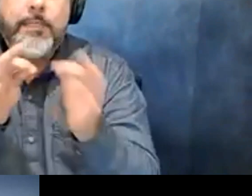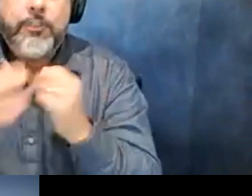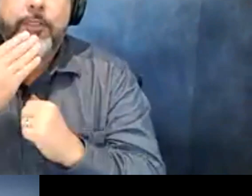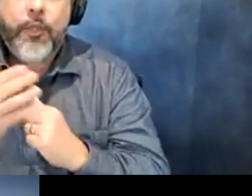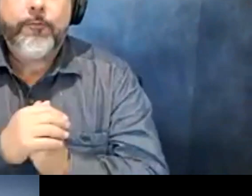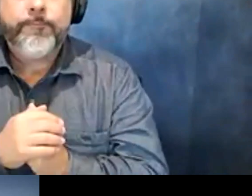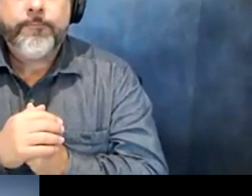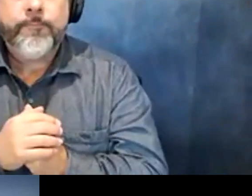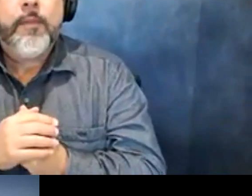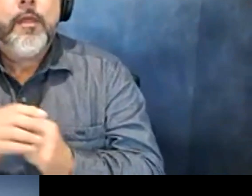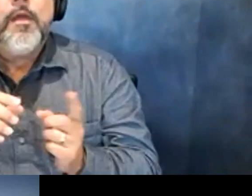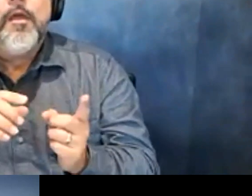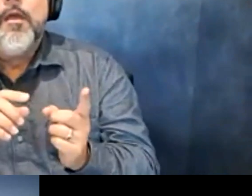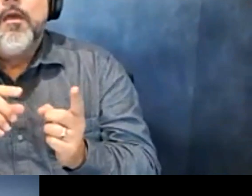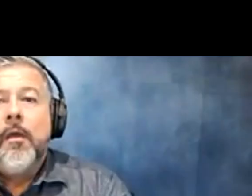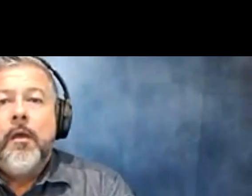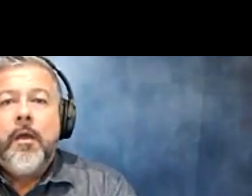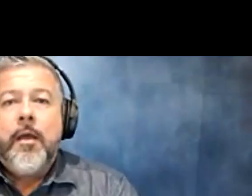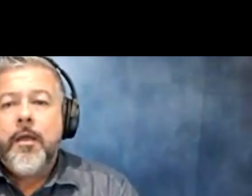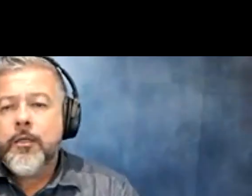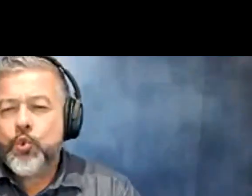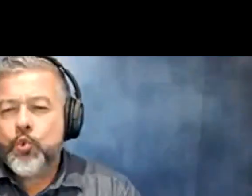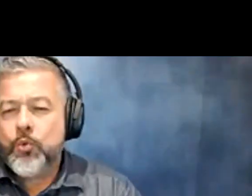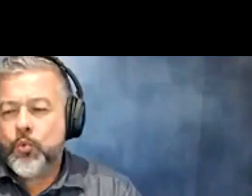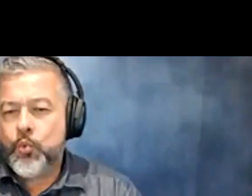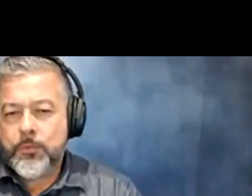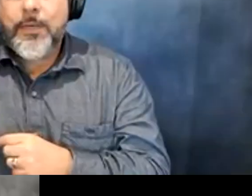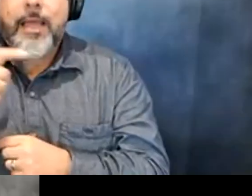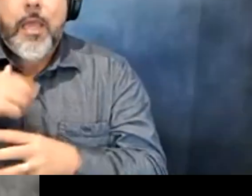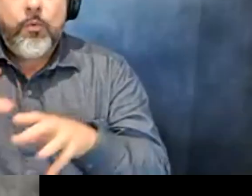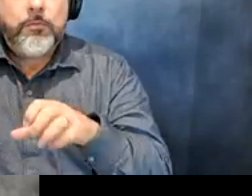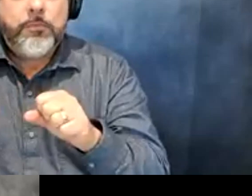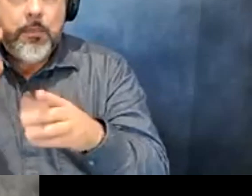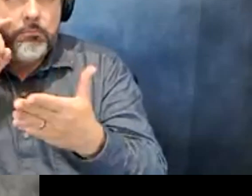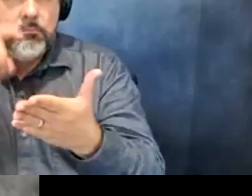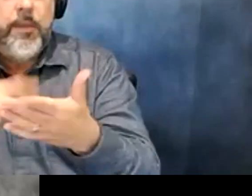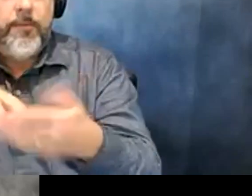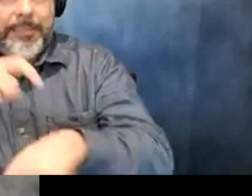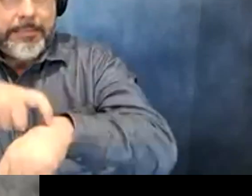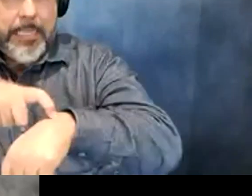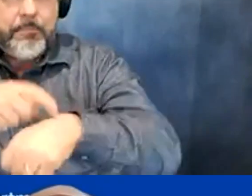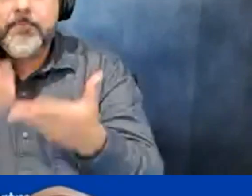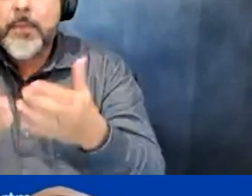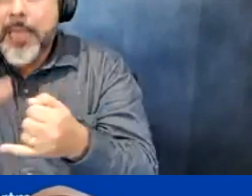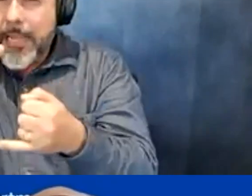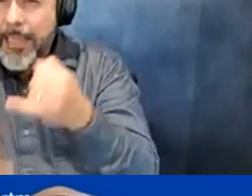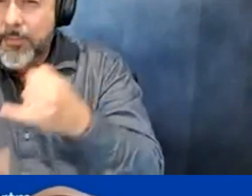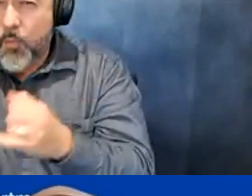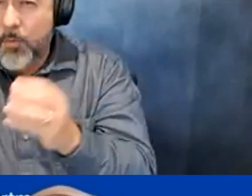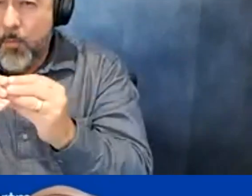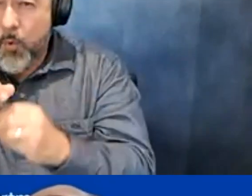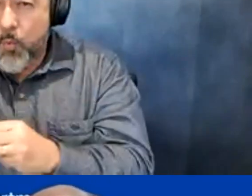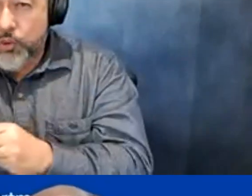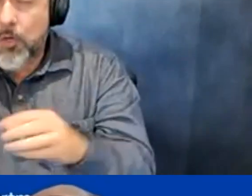Eric, I'm going to take note of the time here. I wonder if we might take a final question, open it